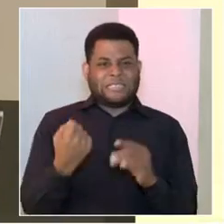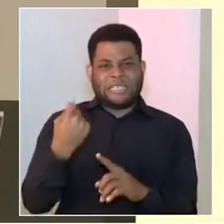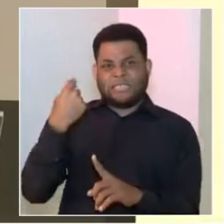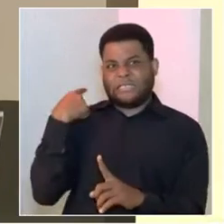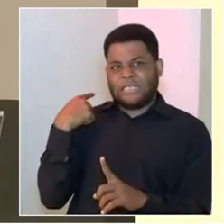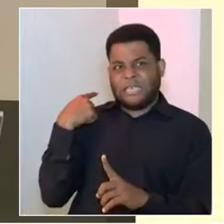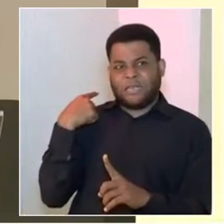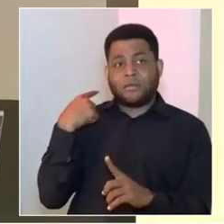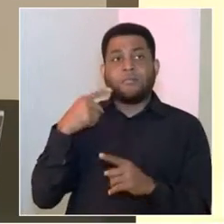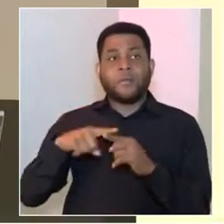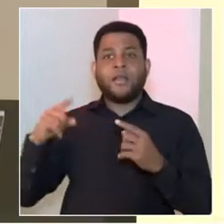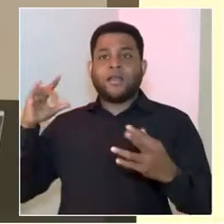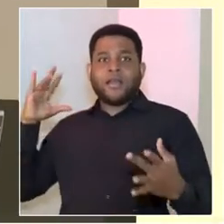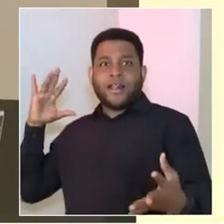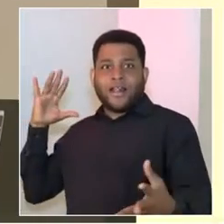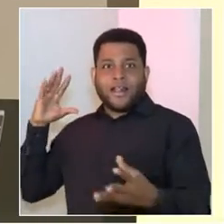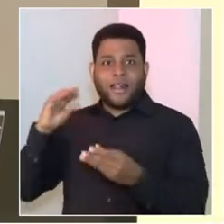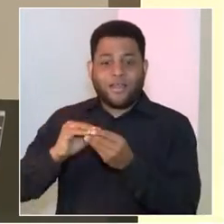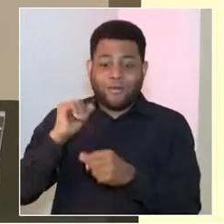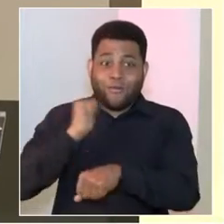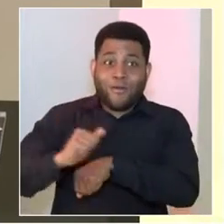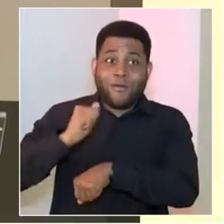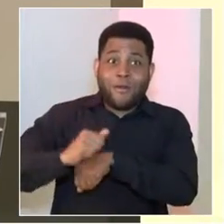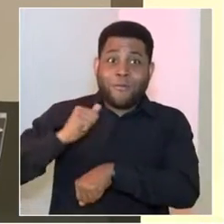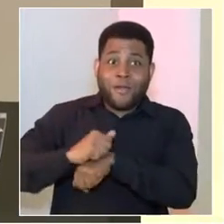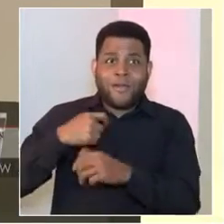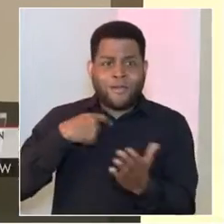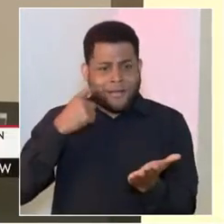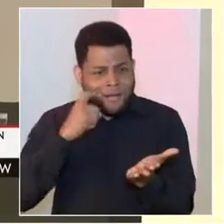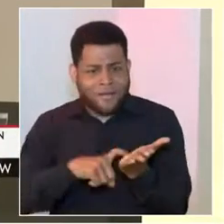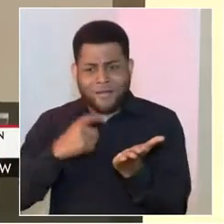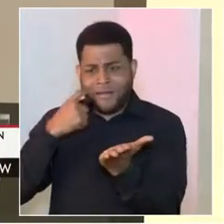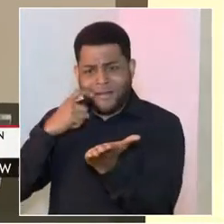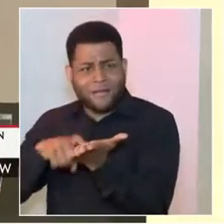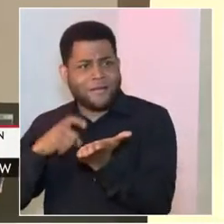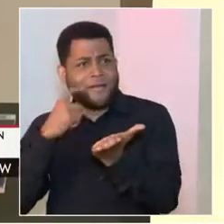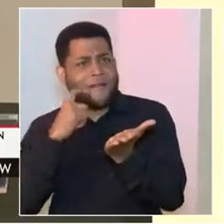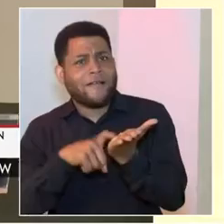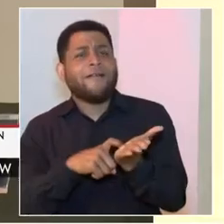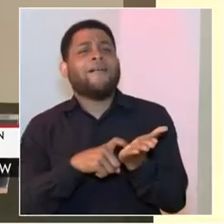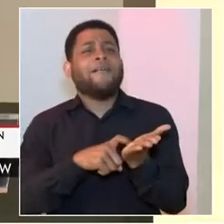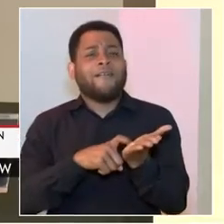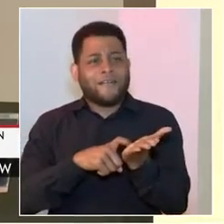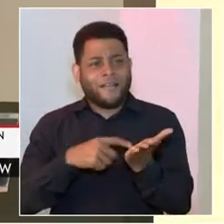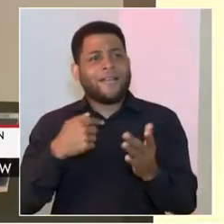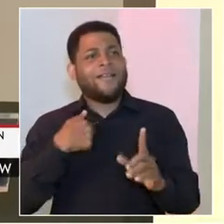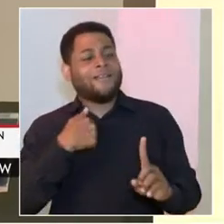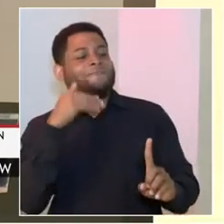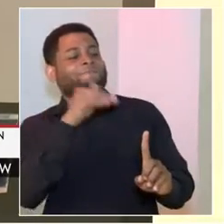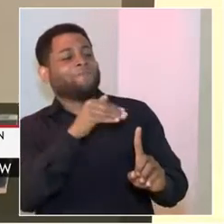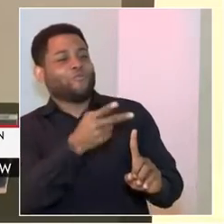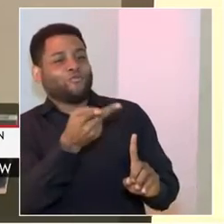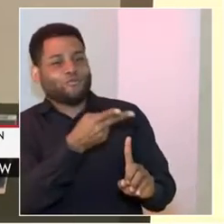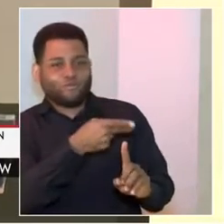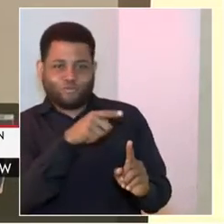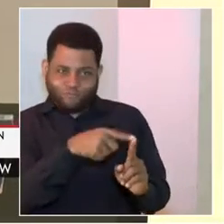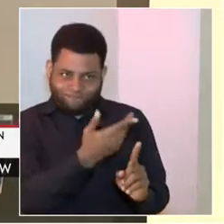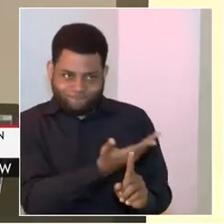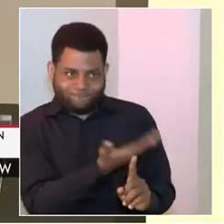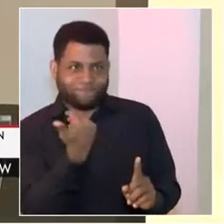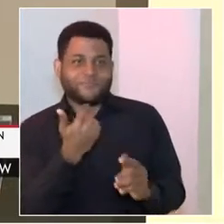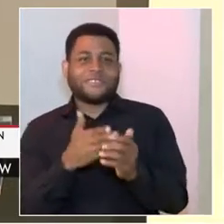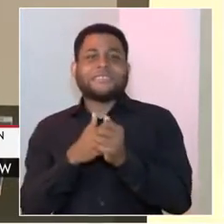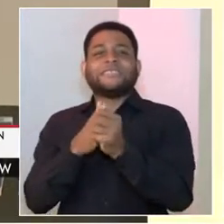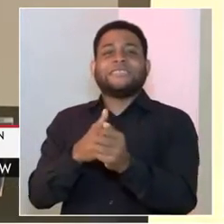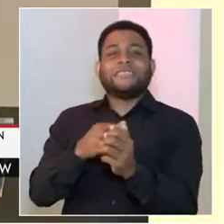asked Leona and I asked Jaron to lead our DC action work, and I would